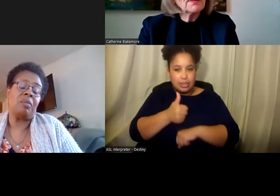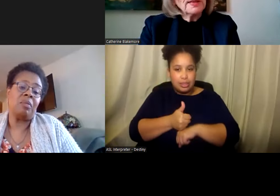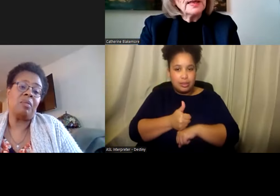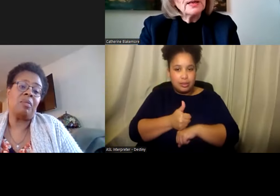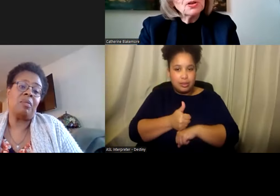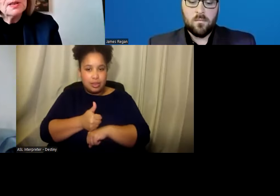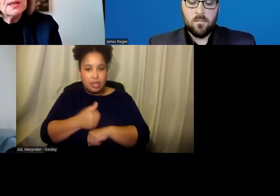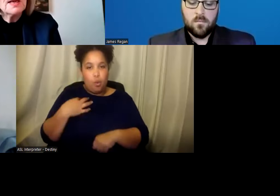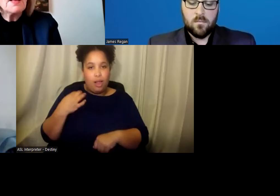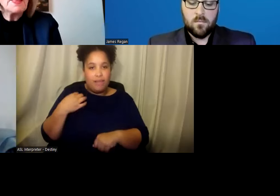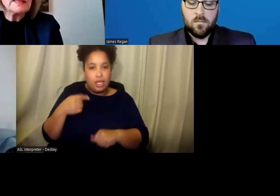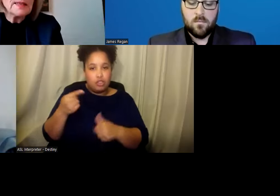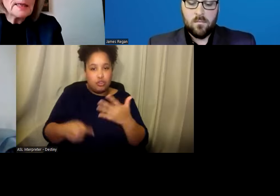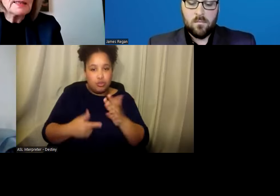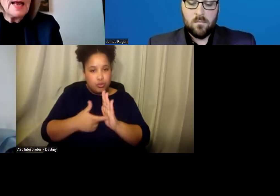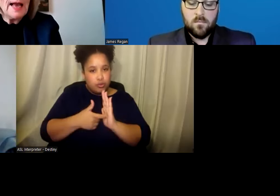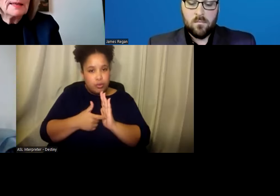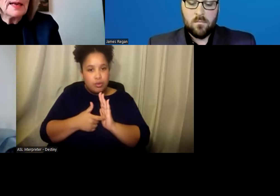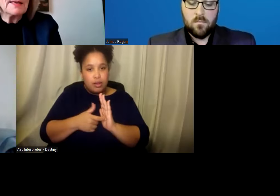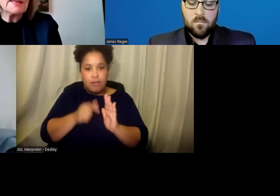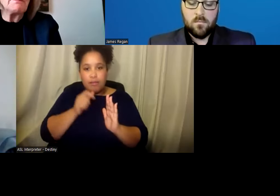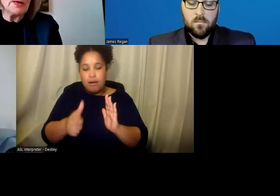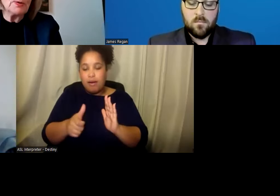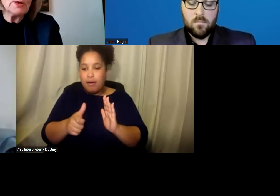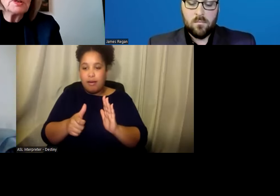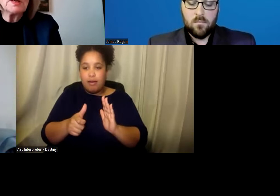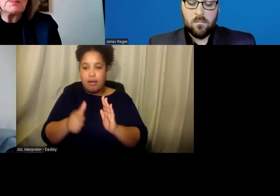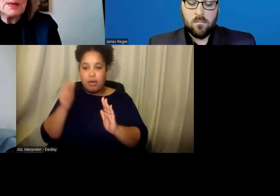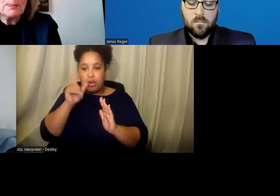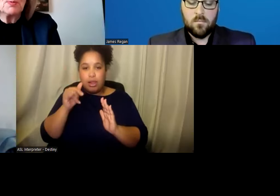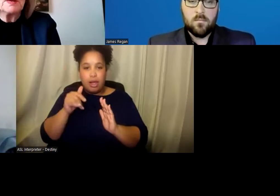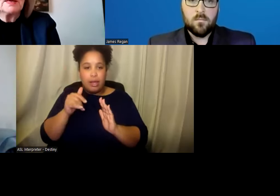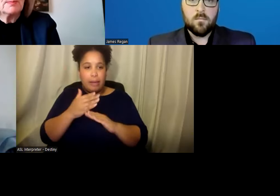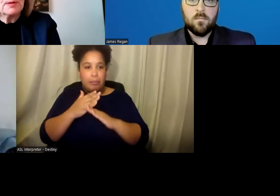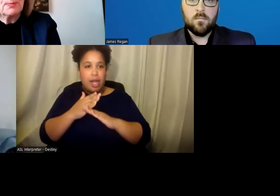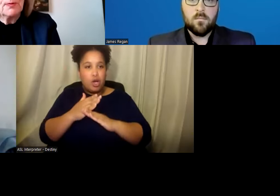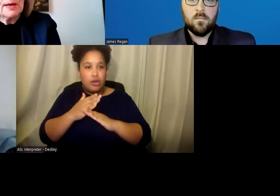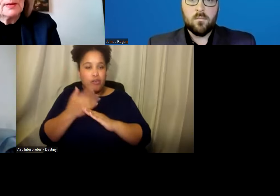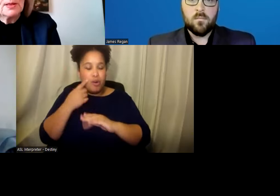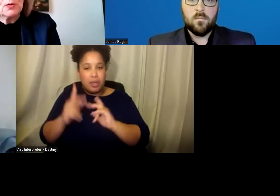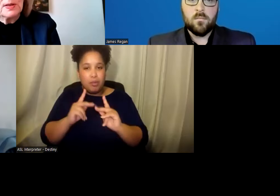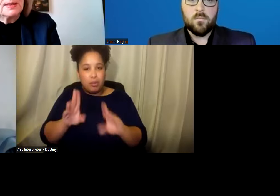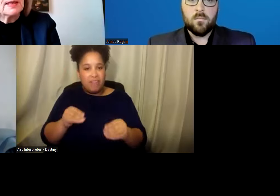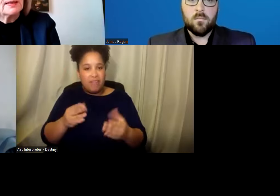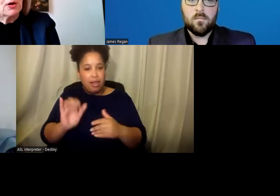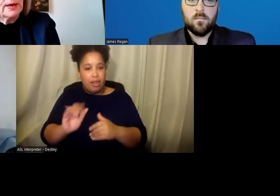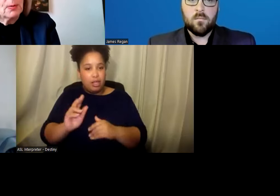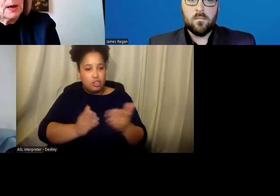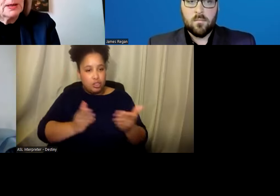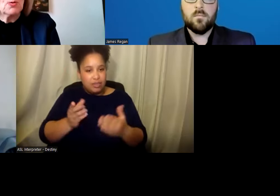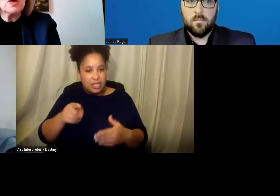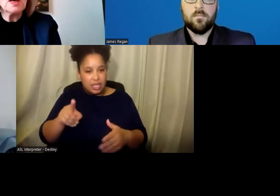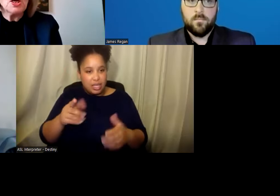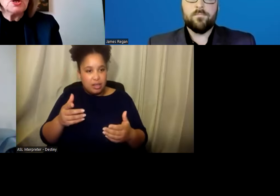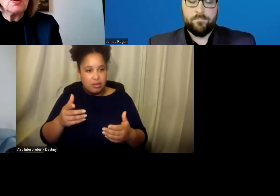of qualifications that doesn't act as a barrier to people being able to provide the services that they are now,